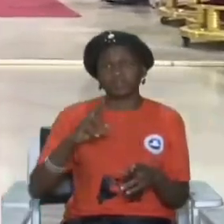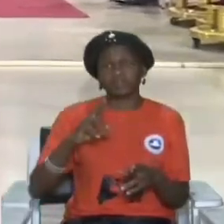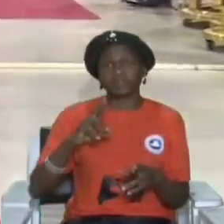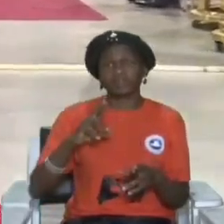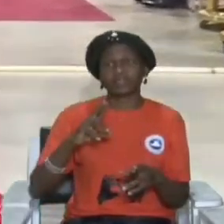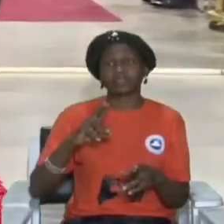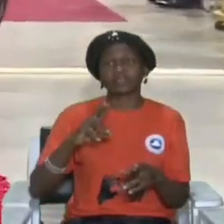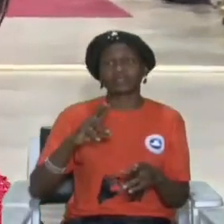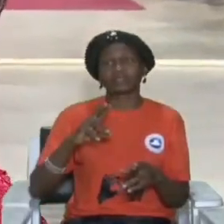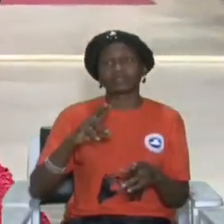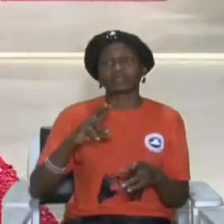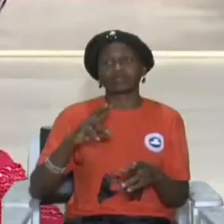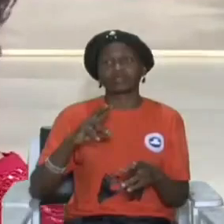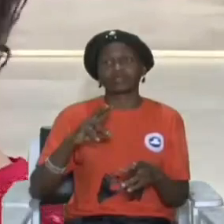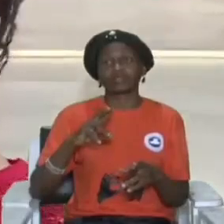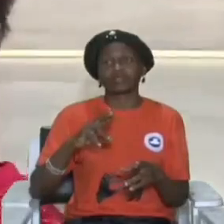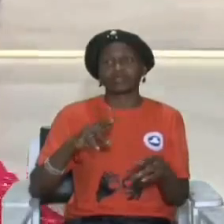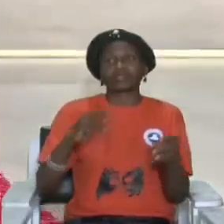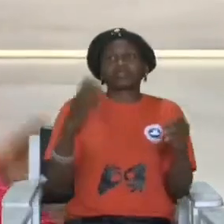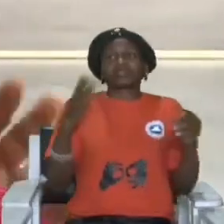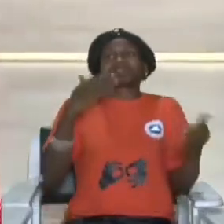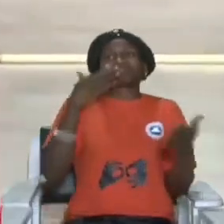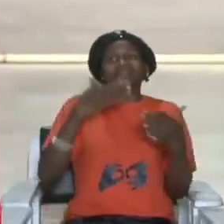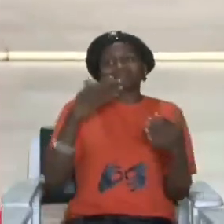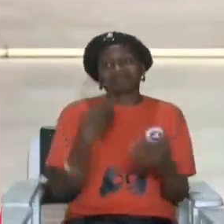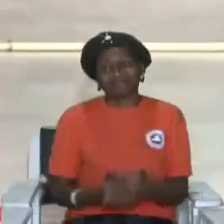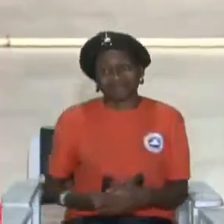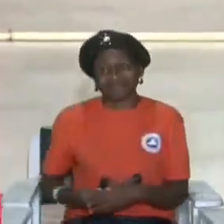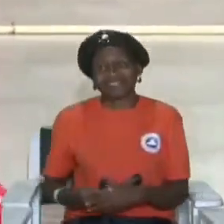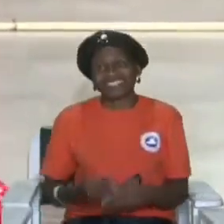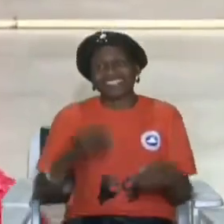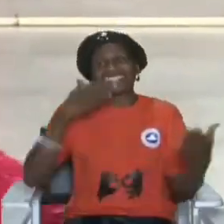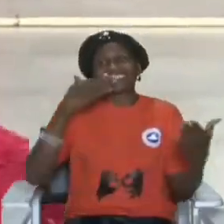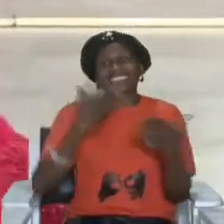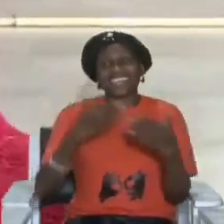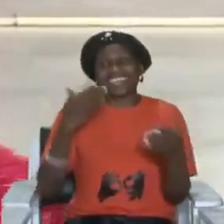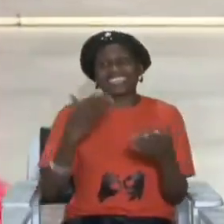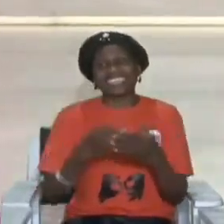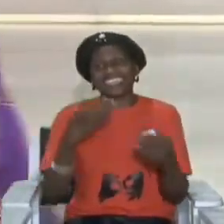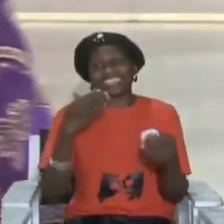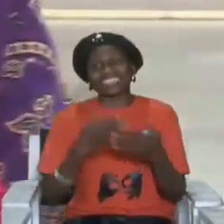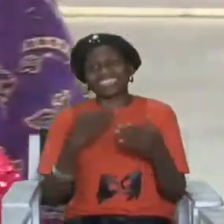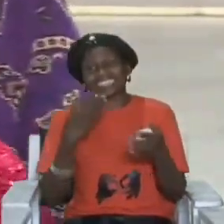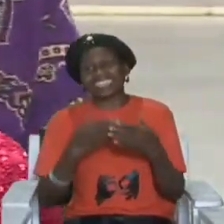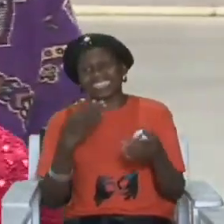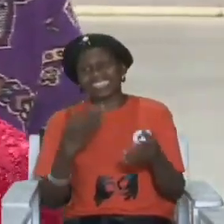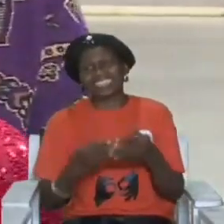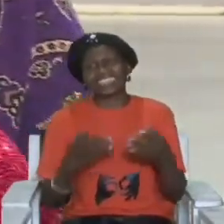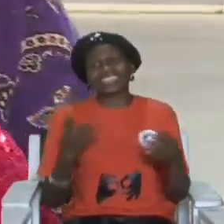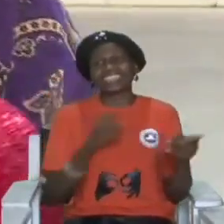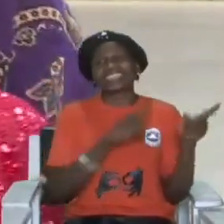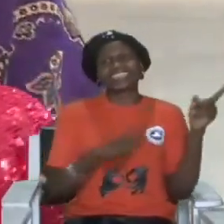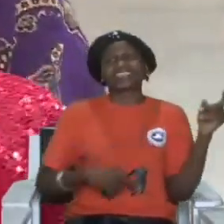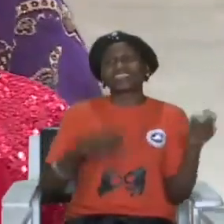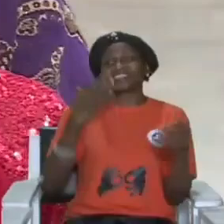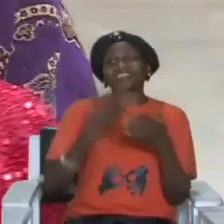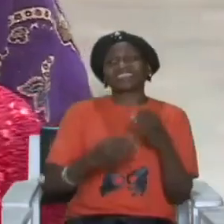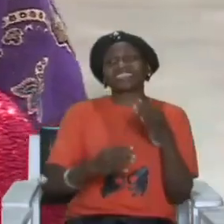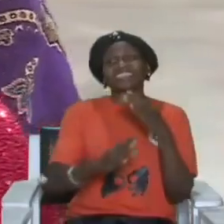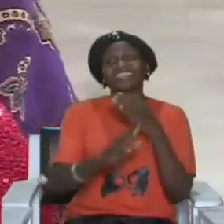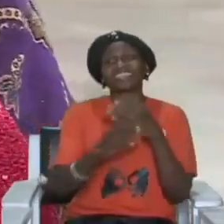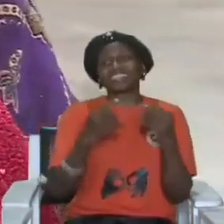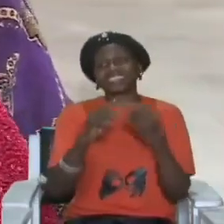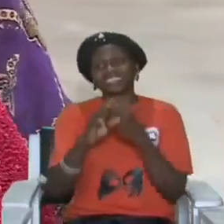Da da da da da da, Oluwa dara si mi o. Da da da da da da,